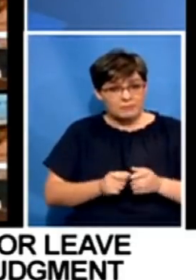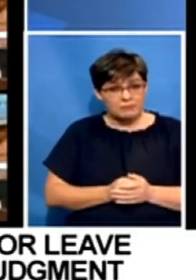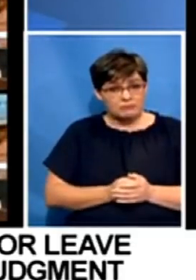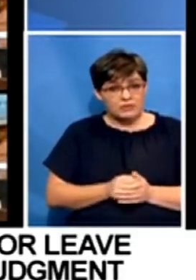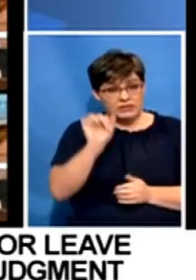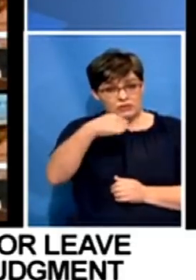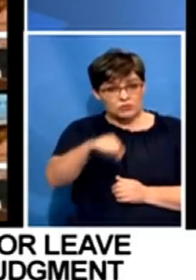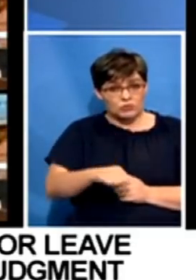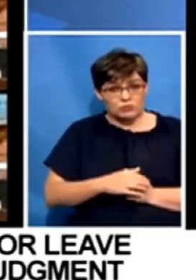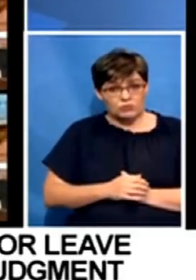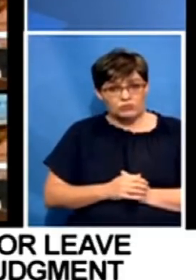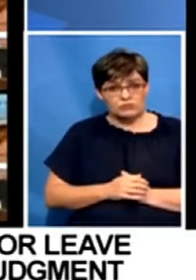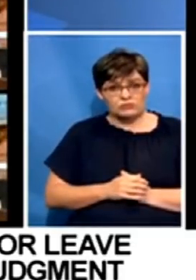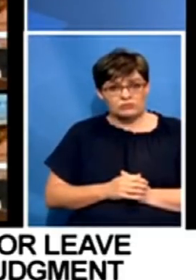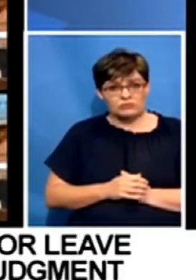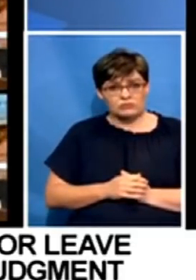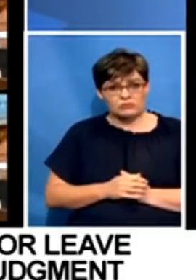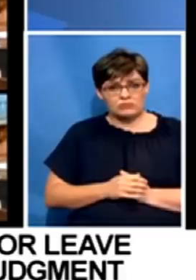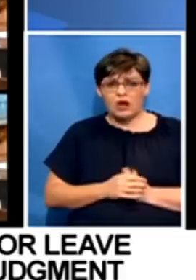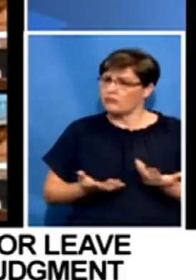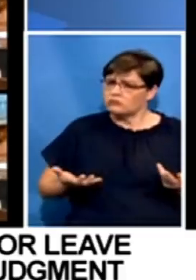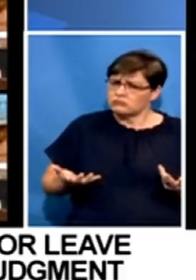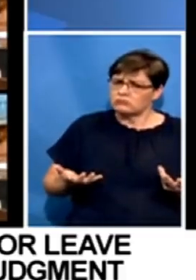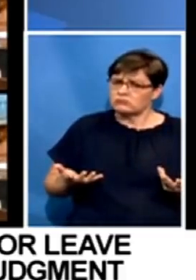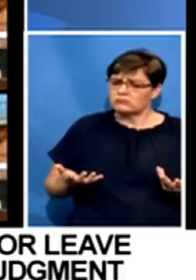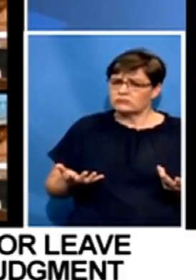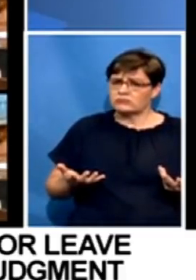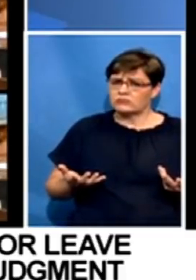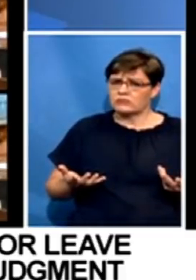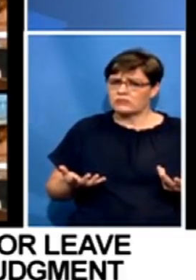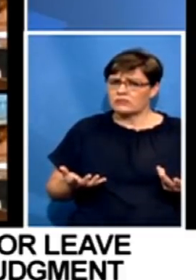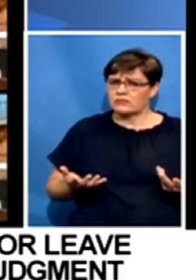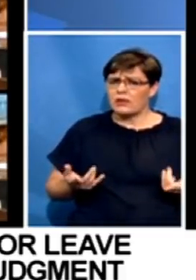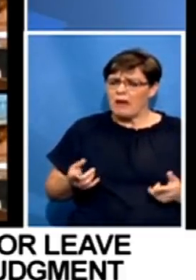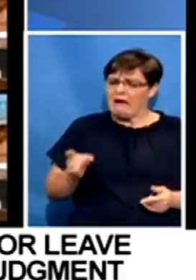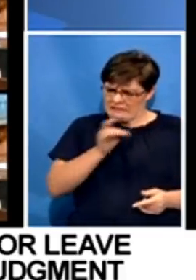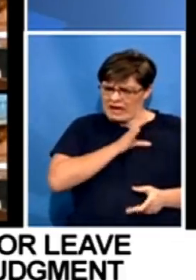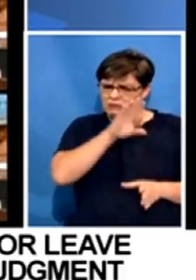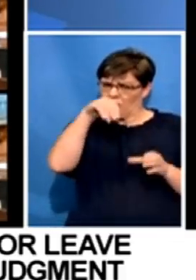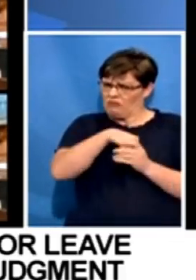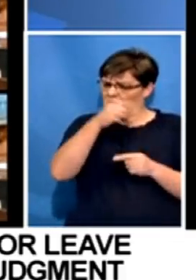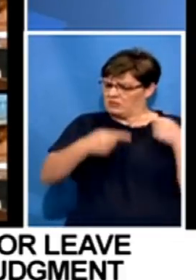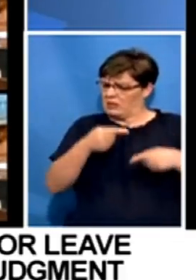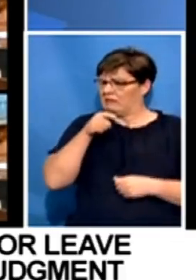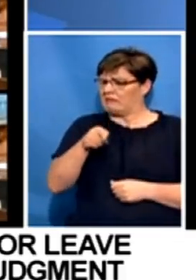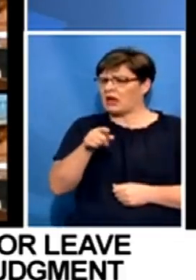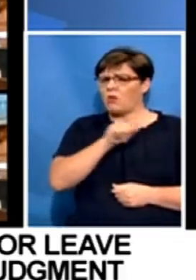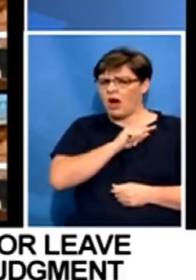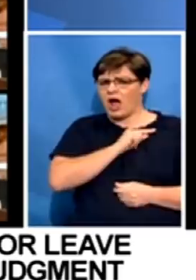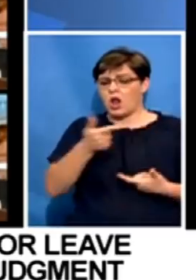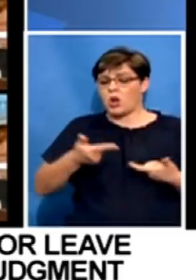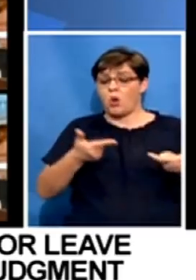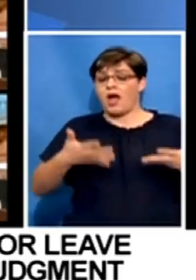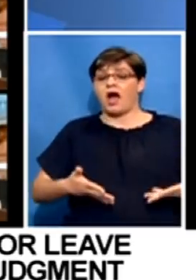It would. I'm scared to get to this debate, Justice Madlanga, because lawyers don't want to get into political science, which is